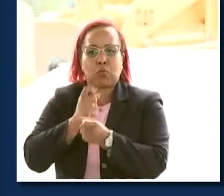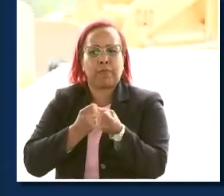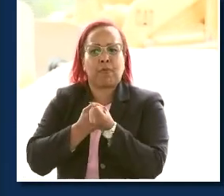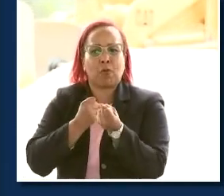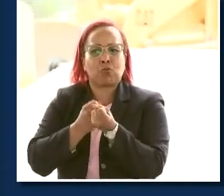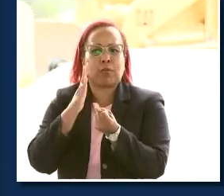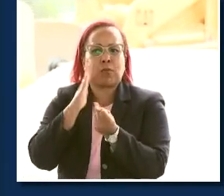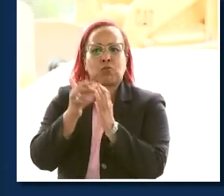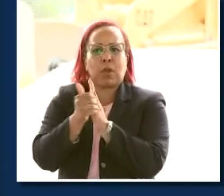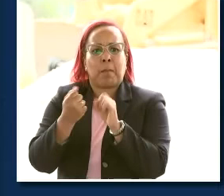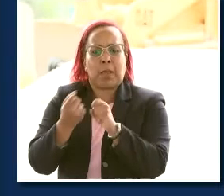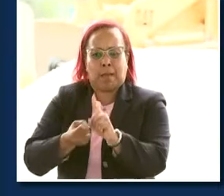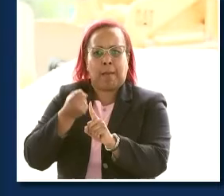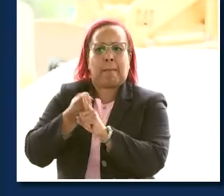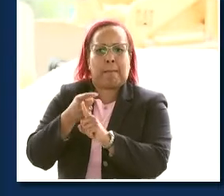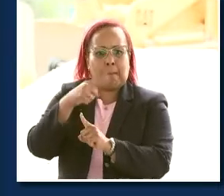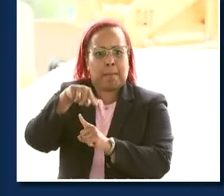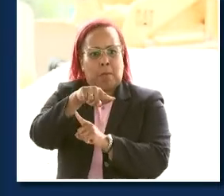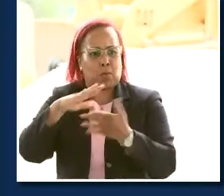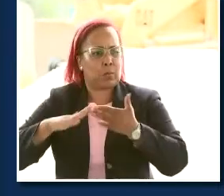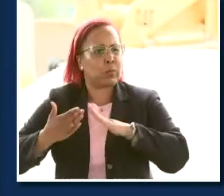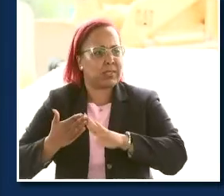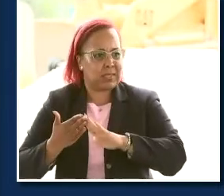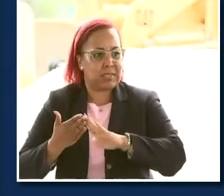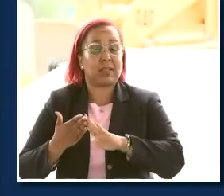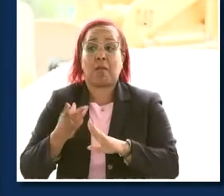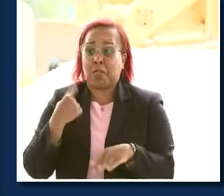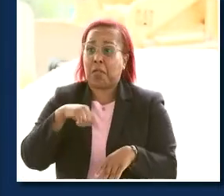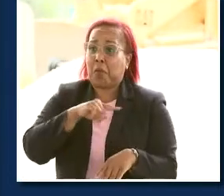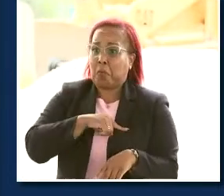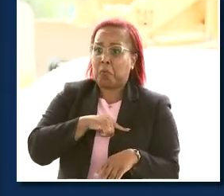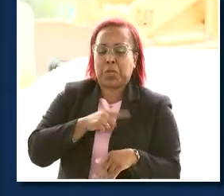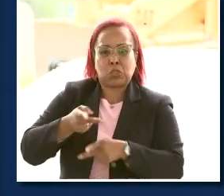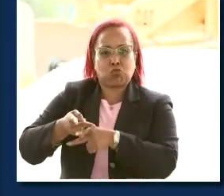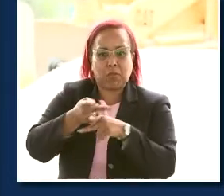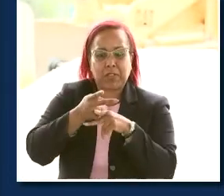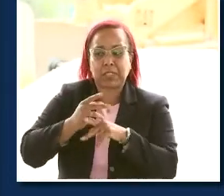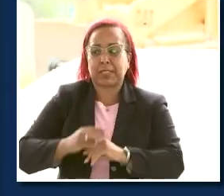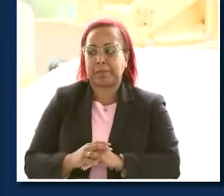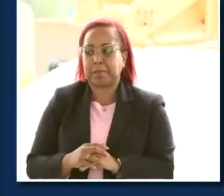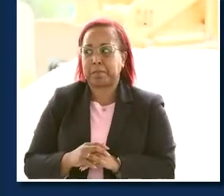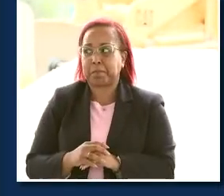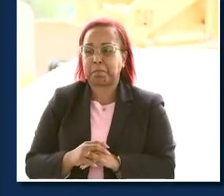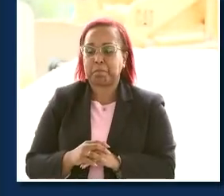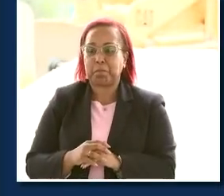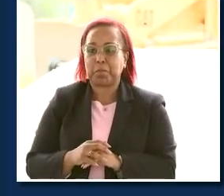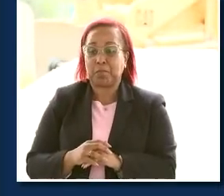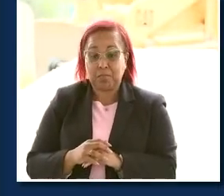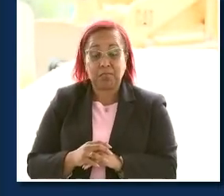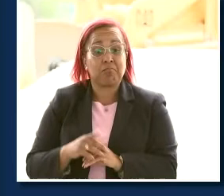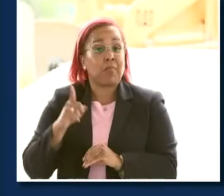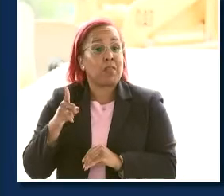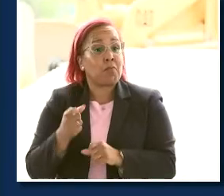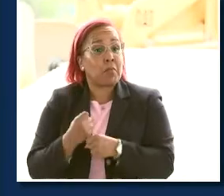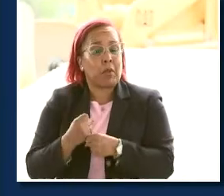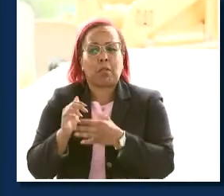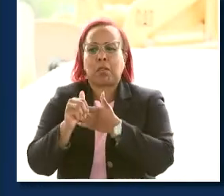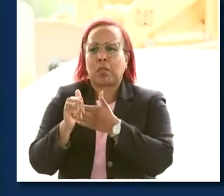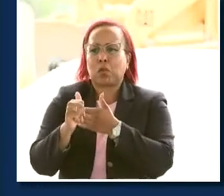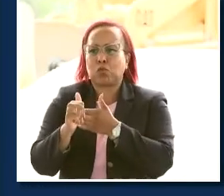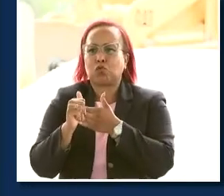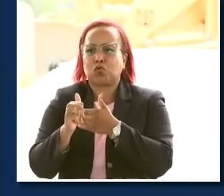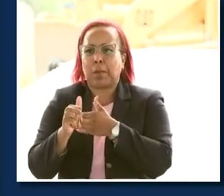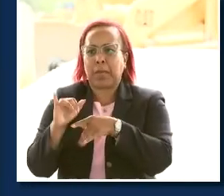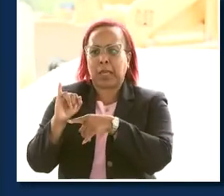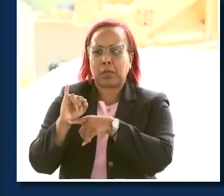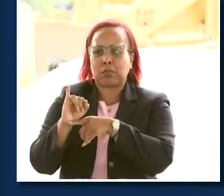future talent and making an impact on the communities that we service. They have created a leadership and